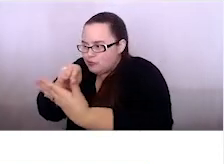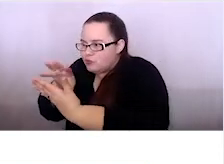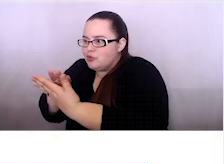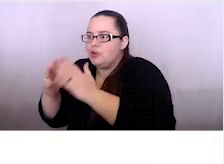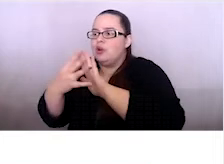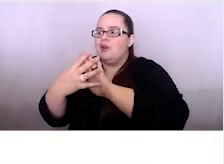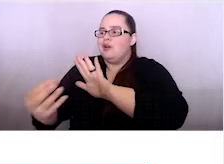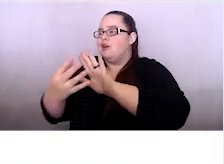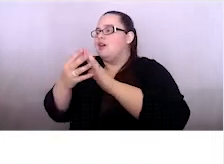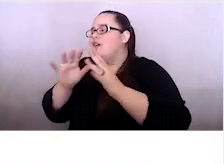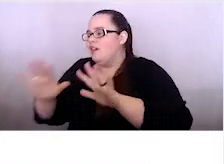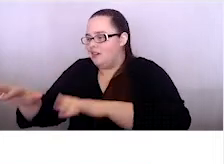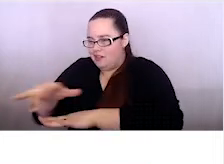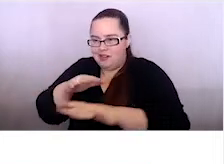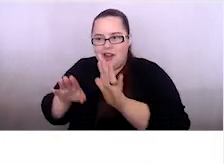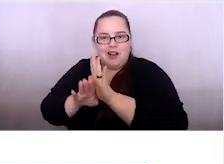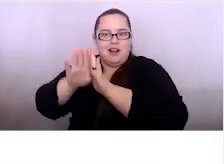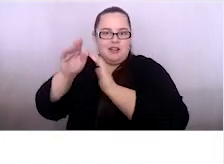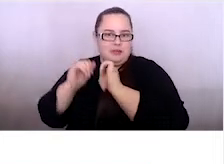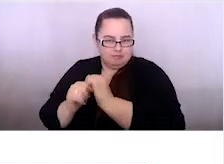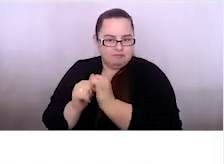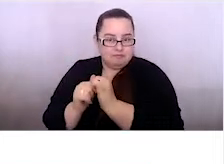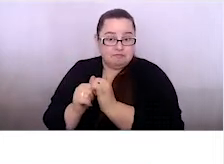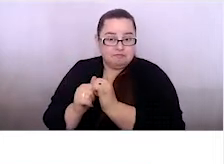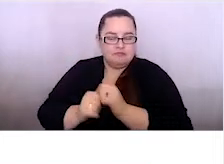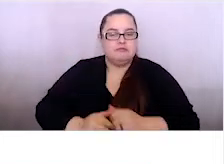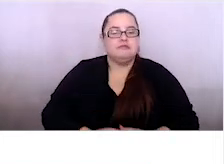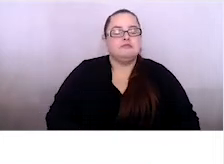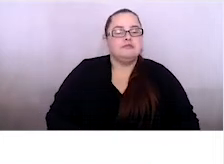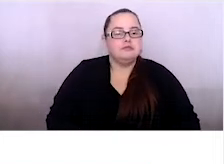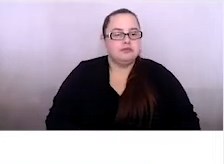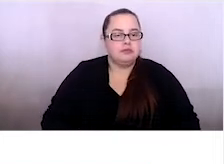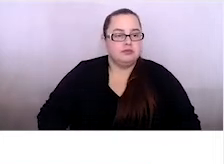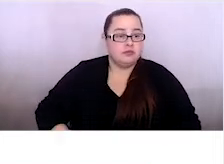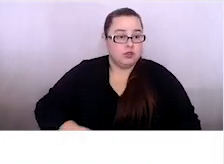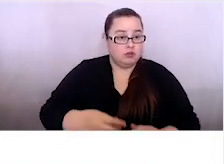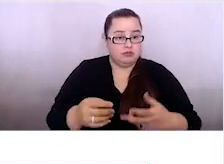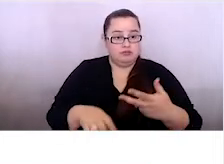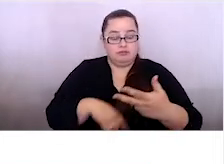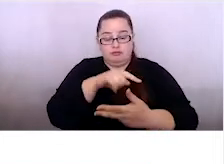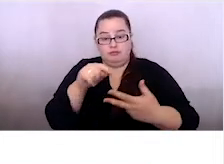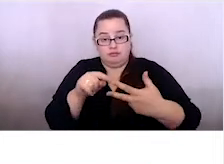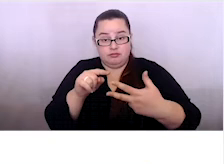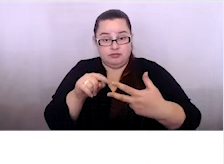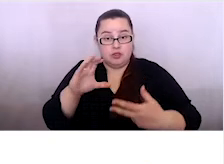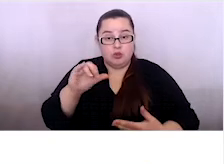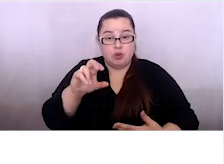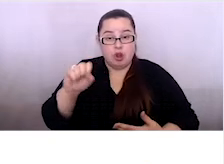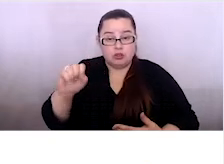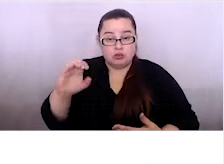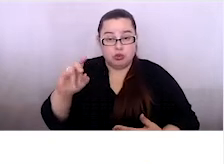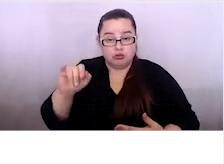together. And so when we look at a cross-cultural society,